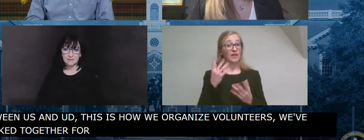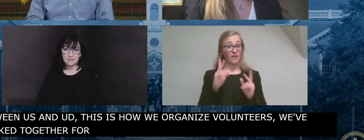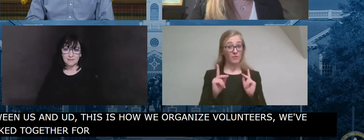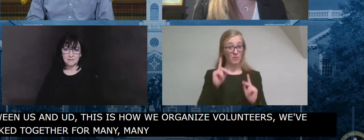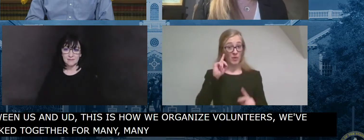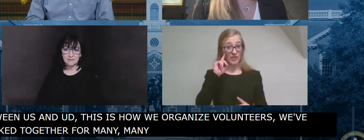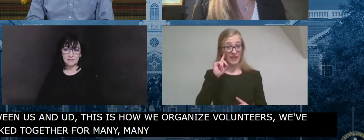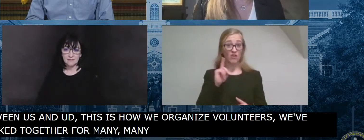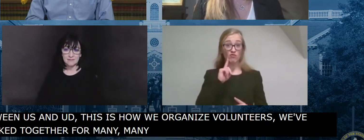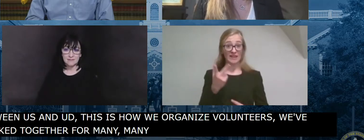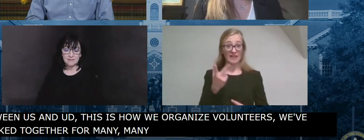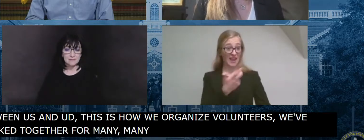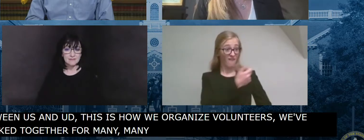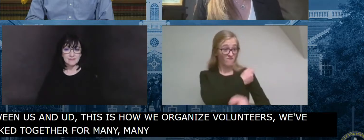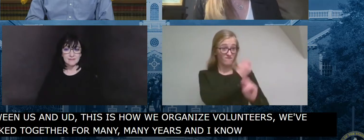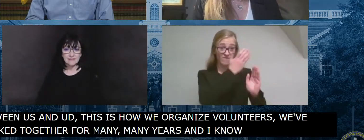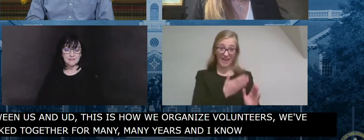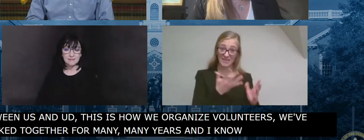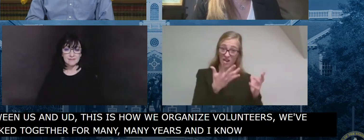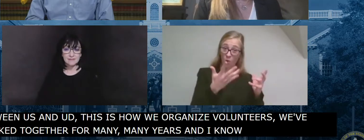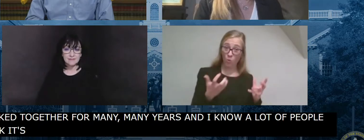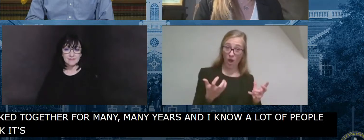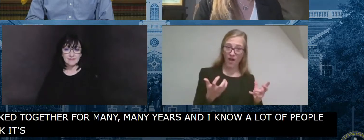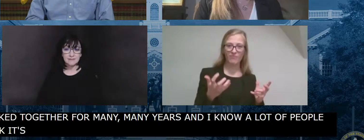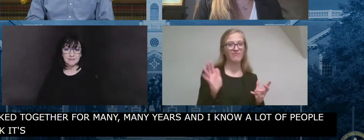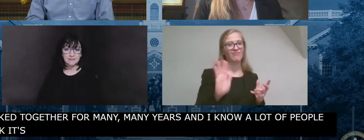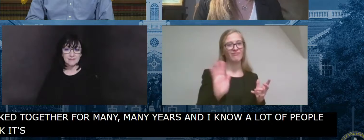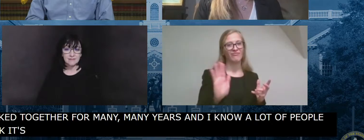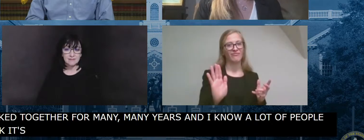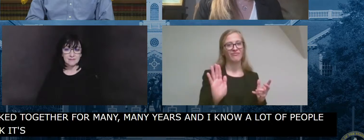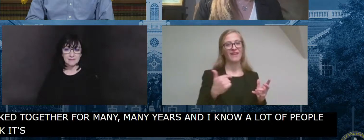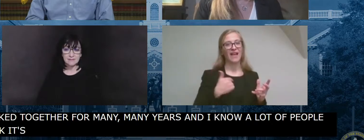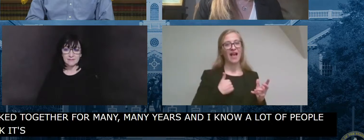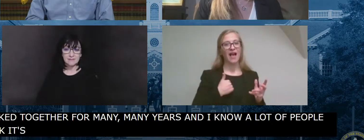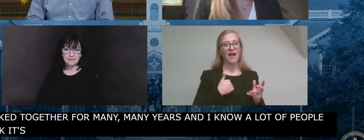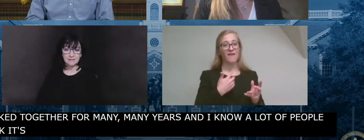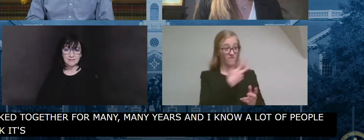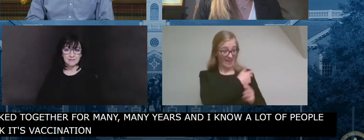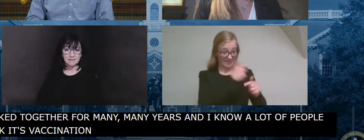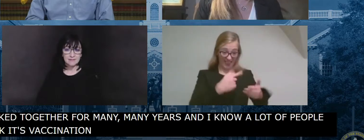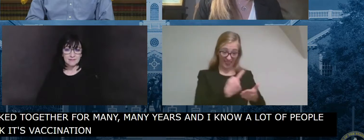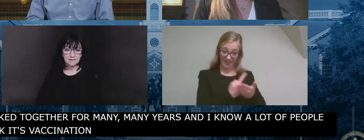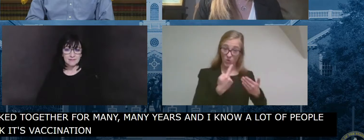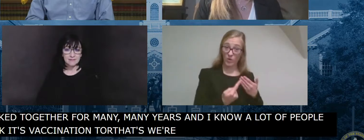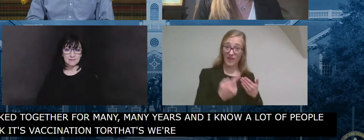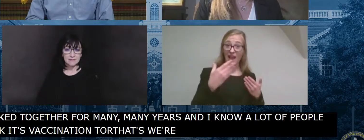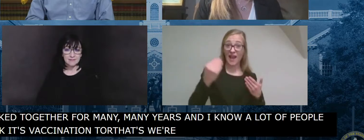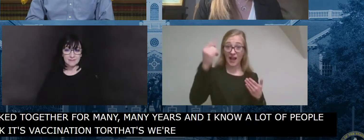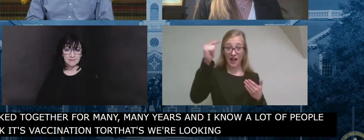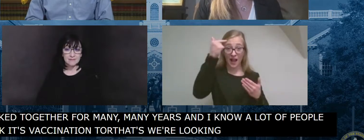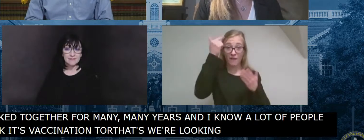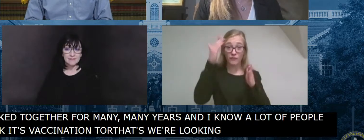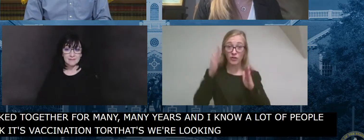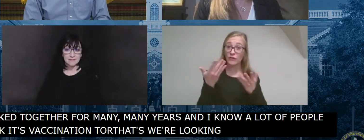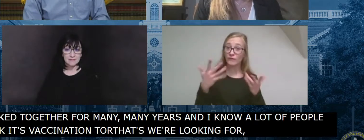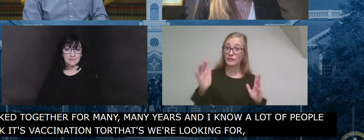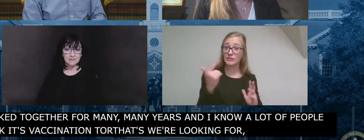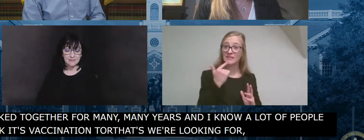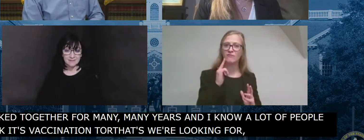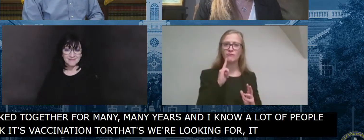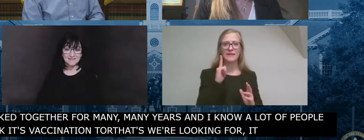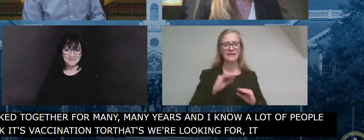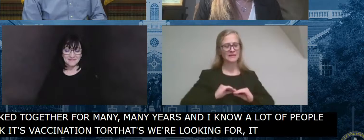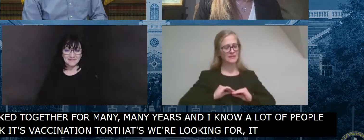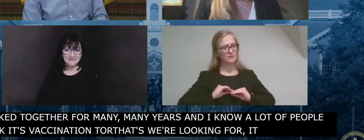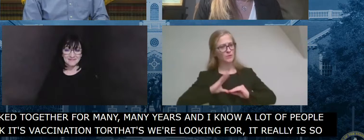really vaccinators that we're looking for. And I have to tell you, I vaccinated this weekend, and as the governor said, it really is just so uplifting to